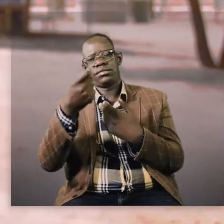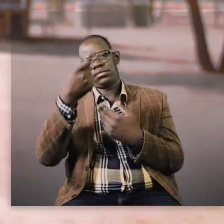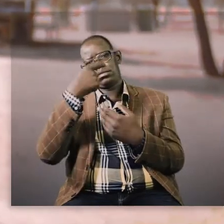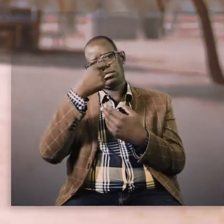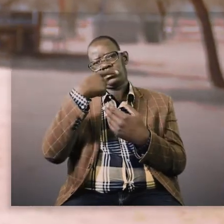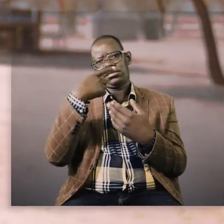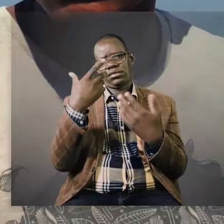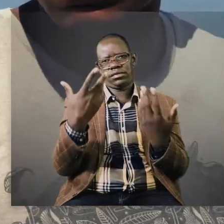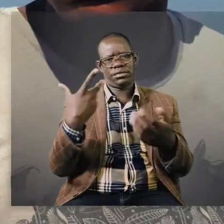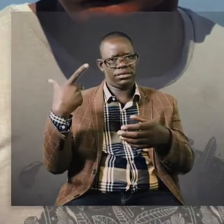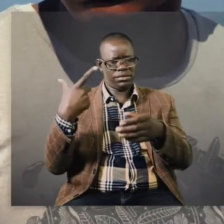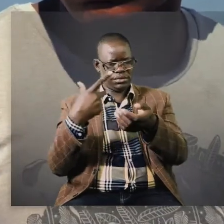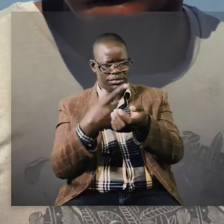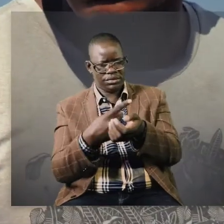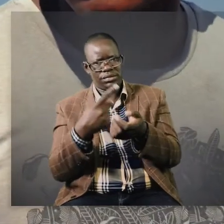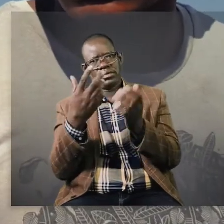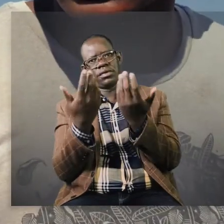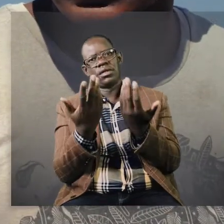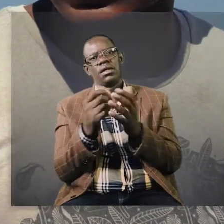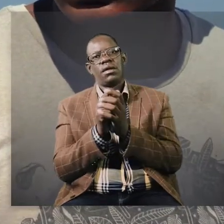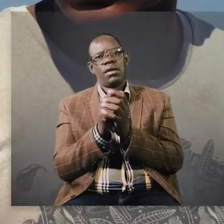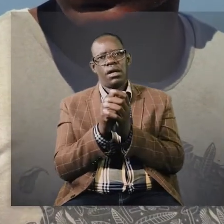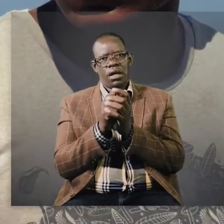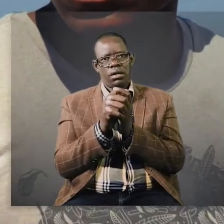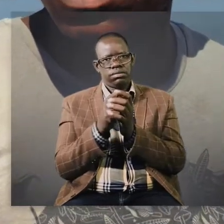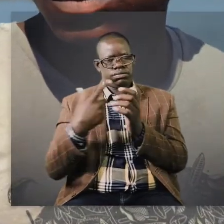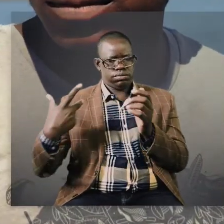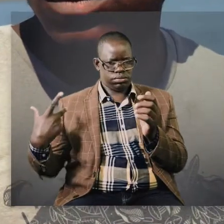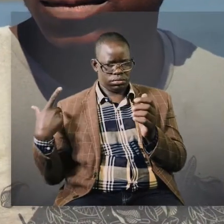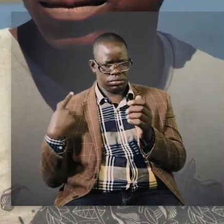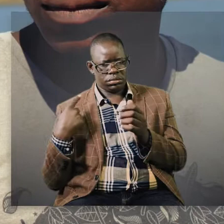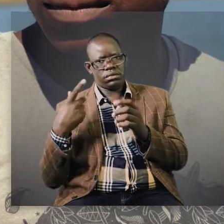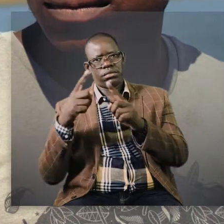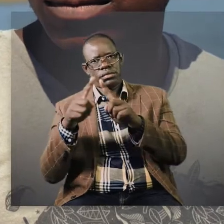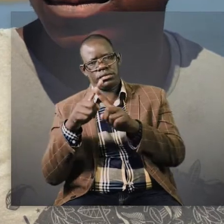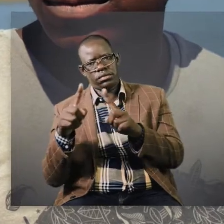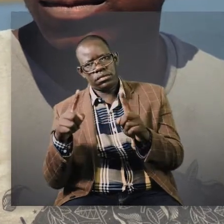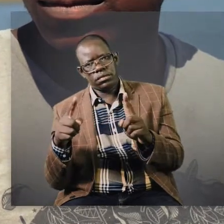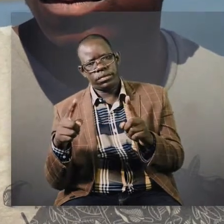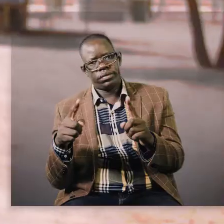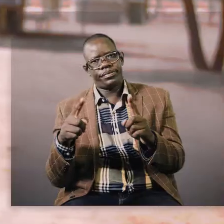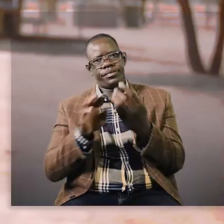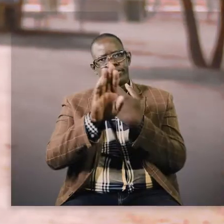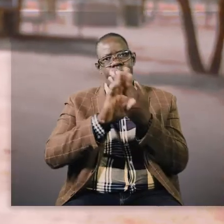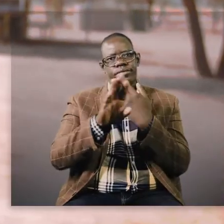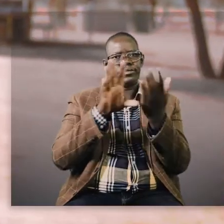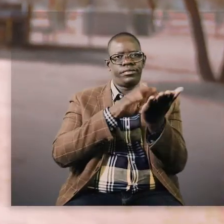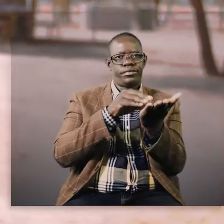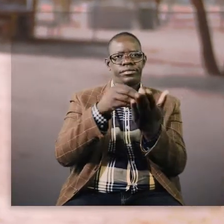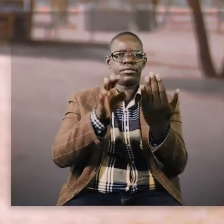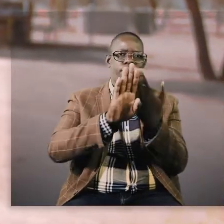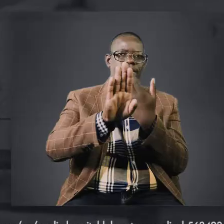immunizations, inoculations, and vaccines. By vaccines, I mean injections which protect the body against germs. The